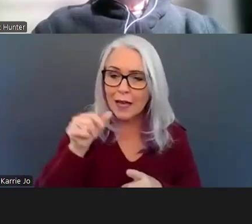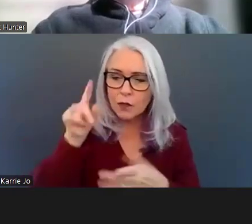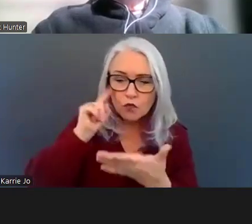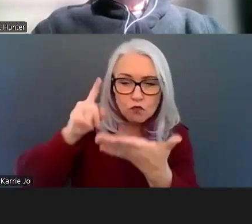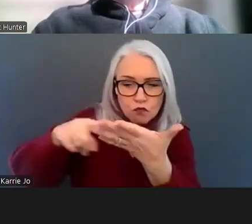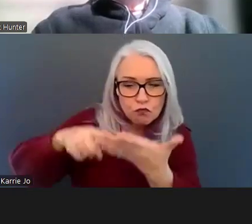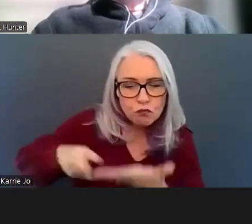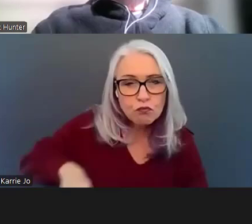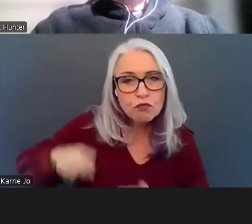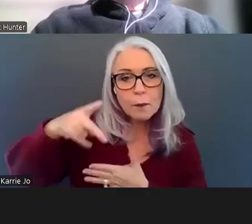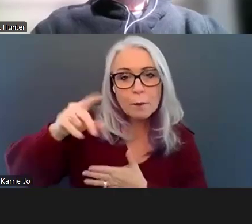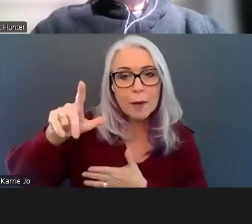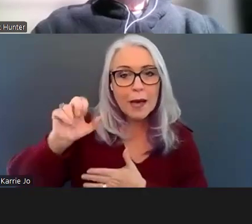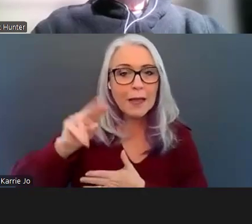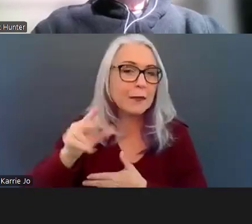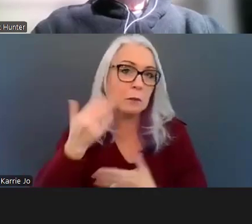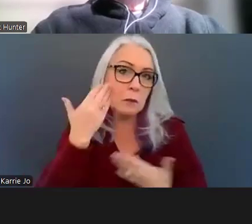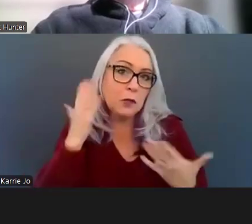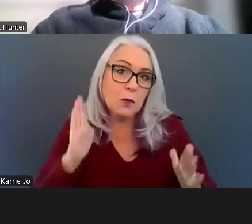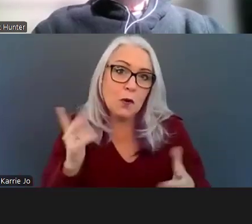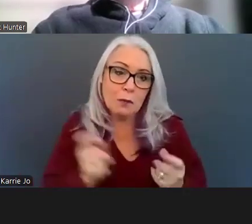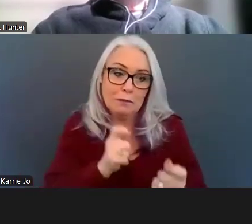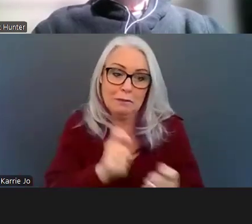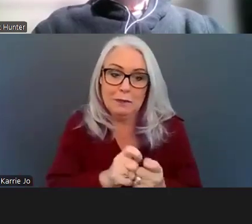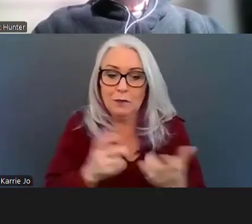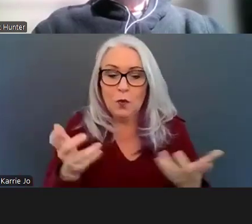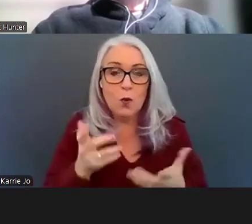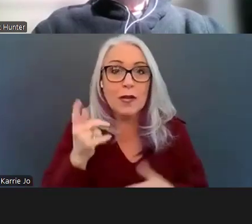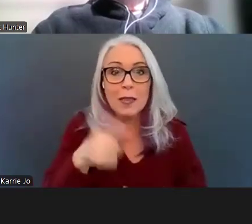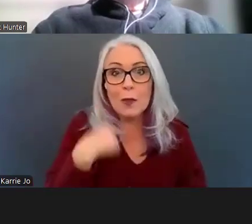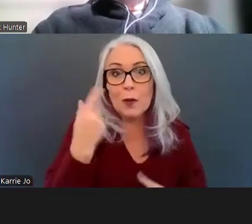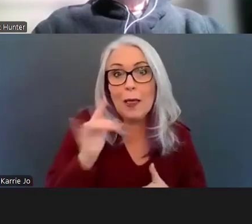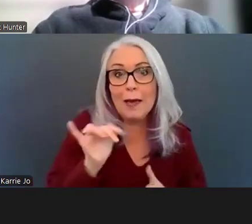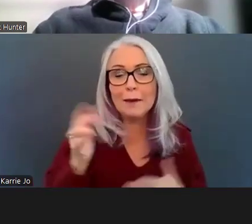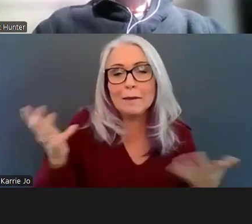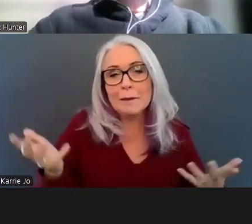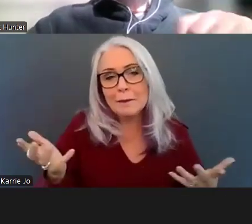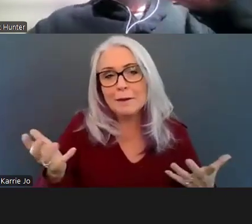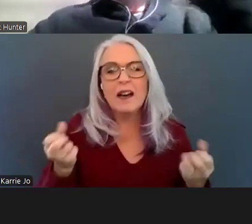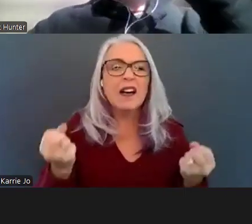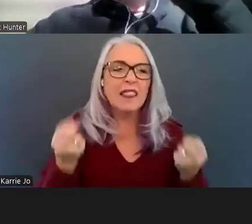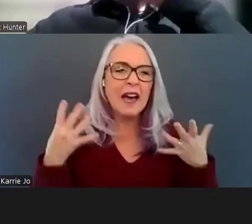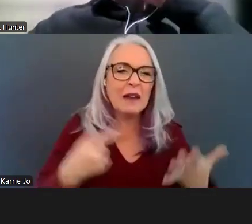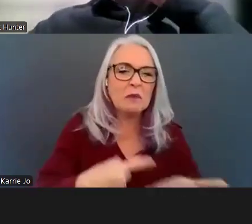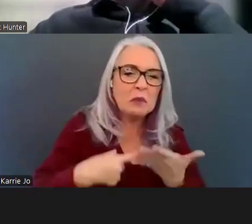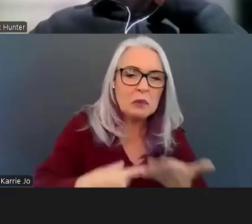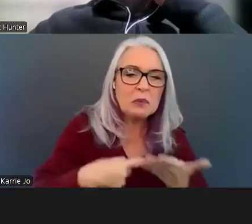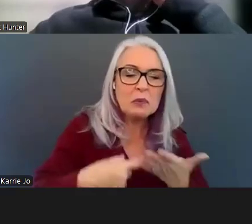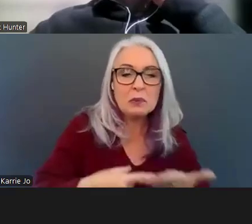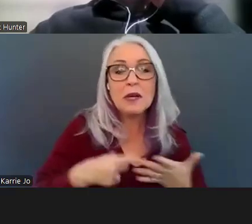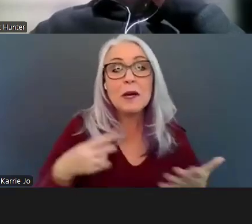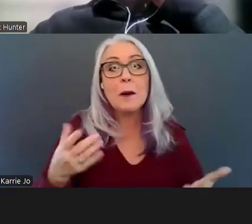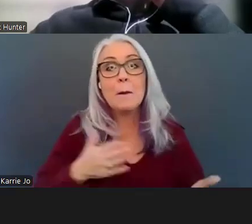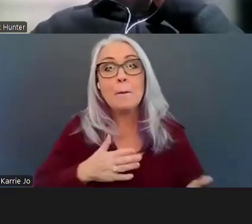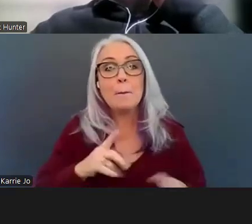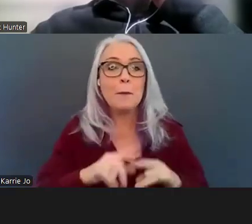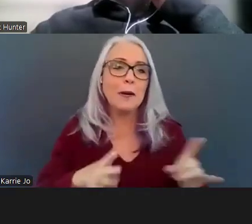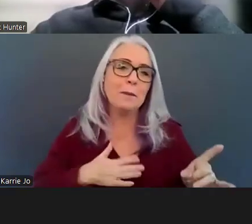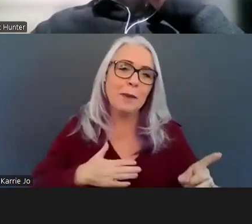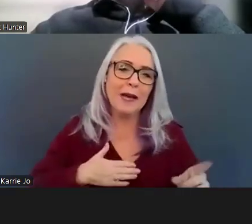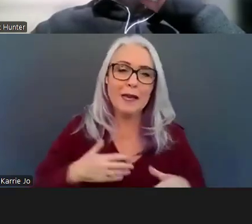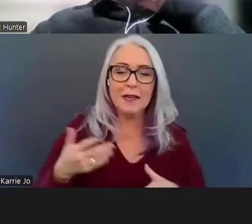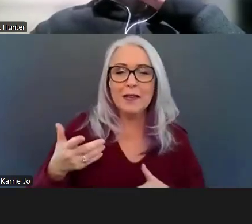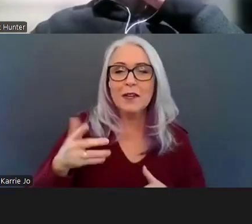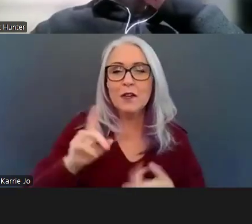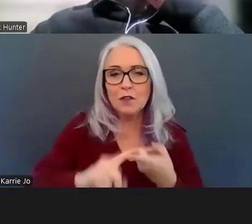or something, you really don't know what it looked like. We it used to be great debates, but then again, my friend Dr. Grace Brush would always win the debates when she brought